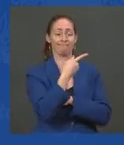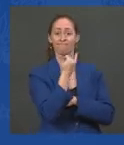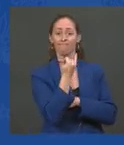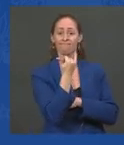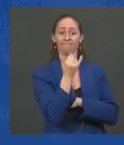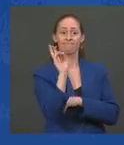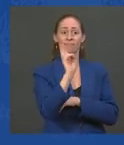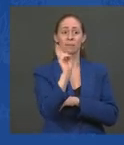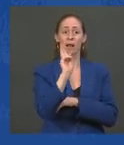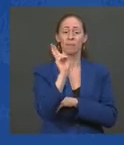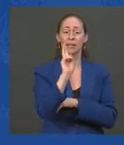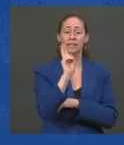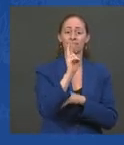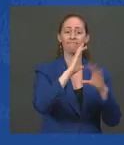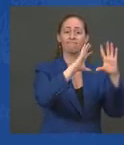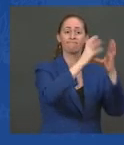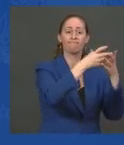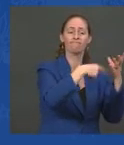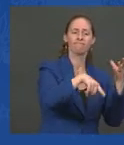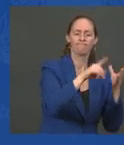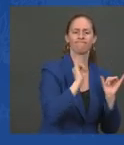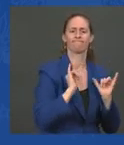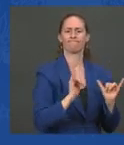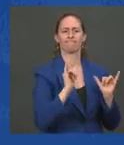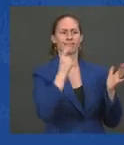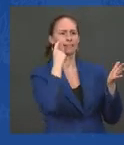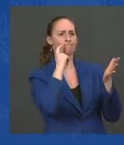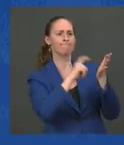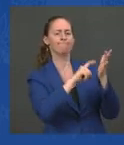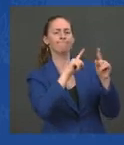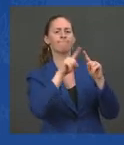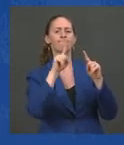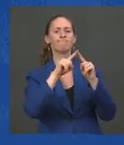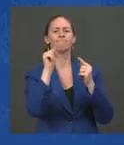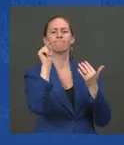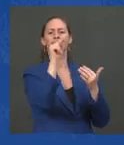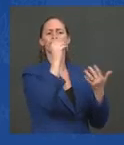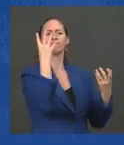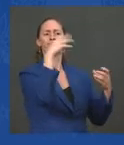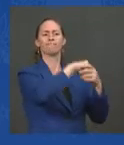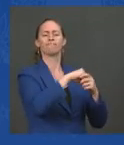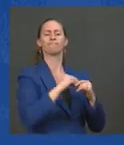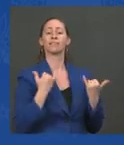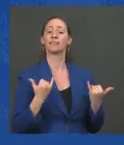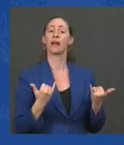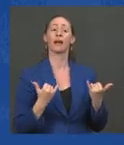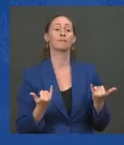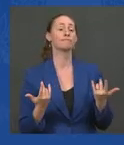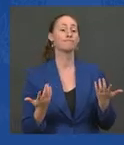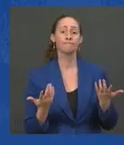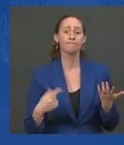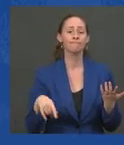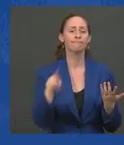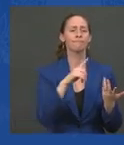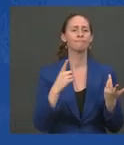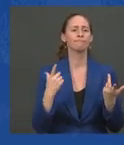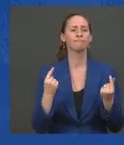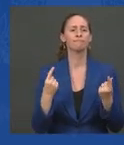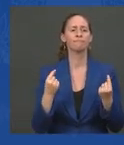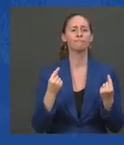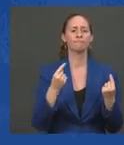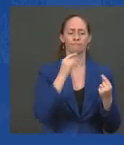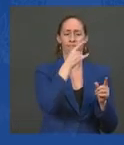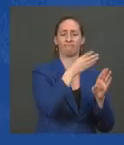state, state legislators, and they're following my predecessor, the last president,